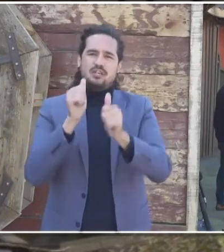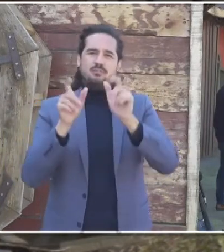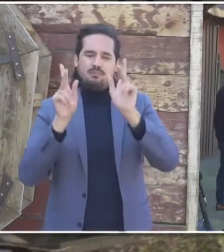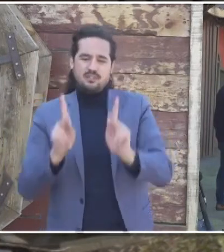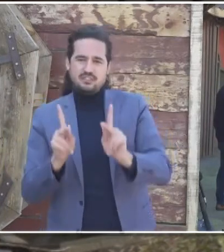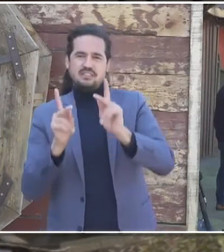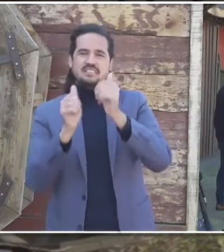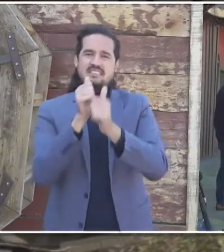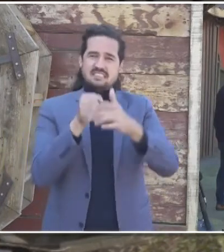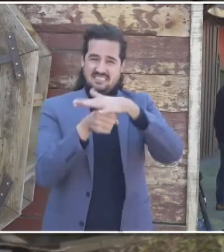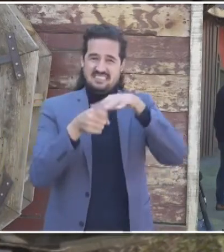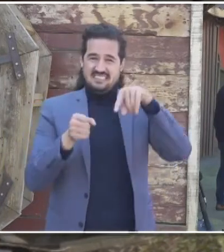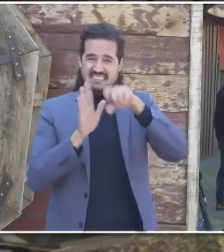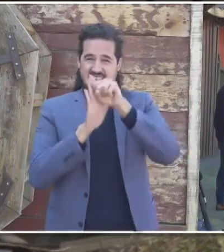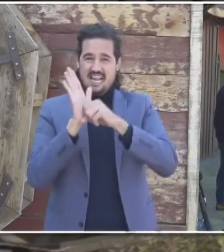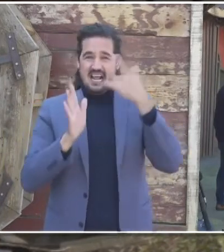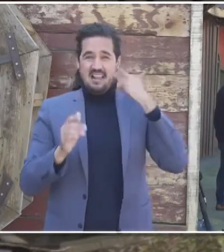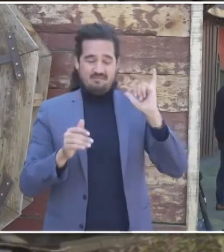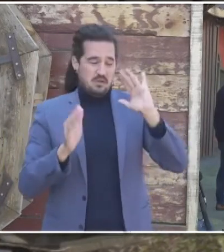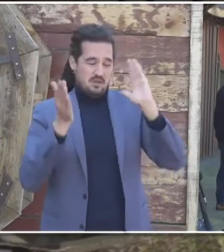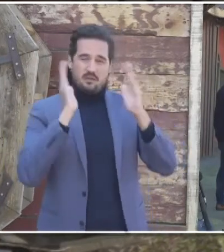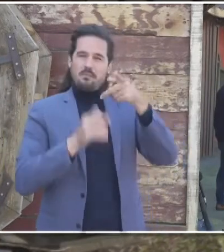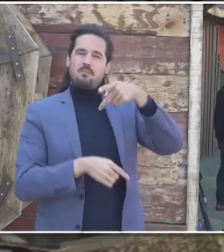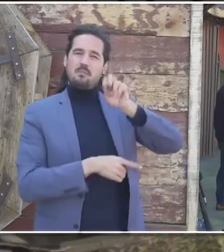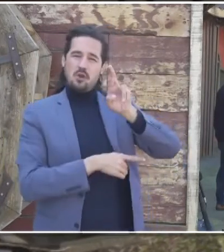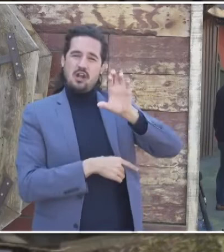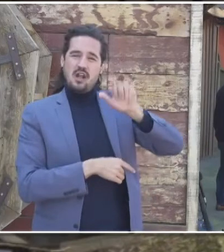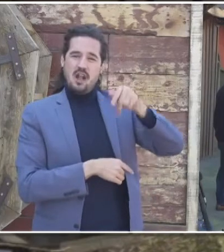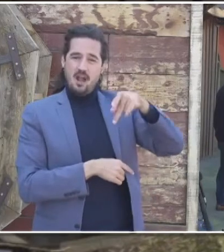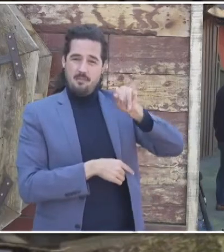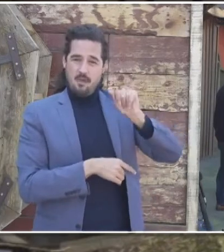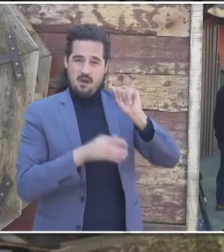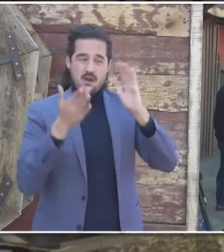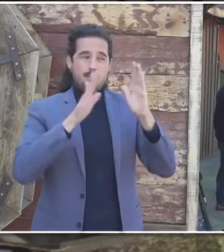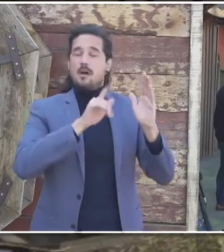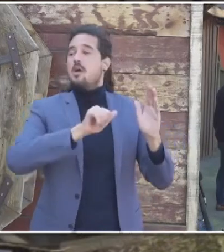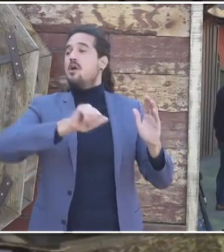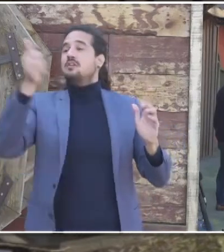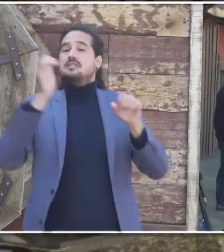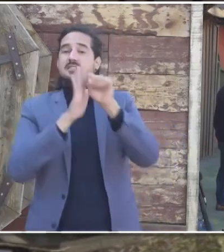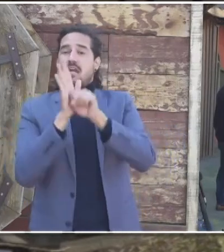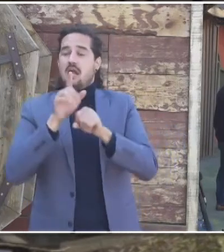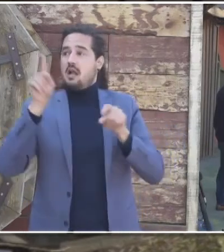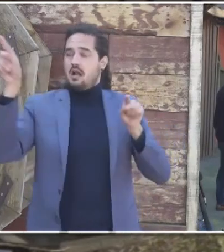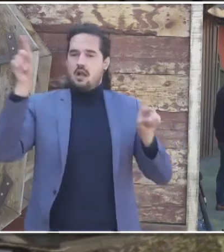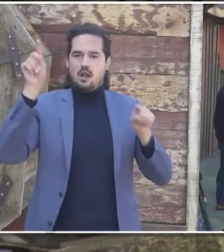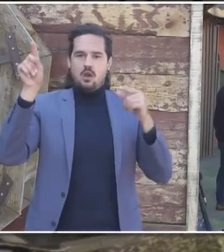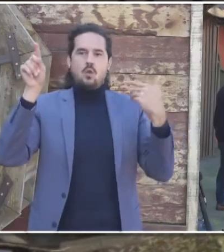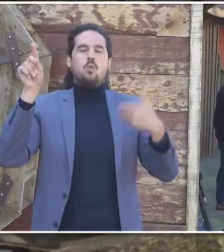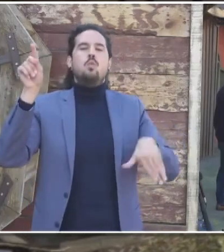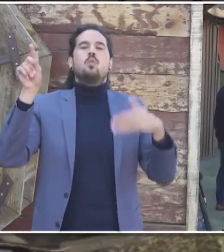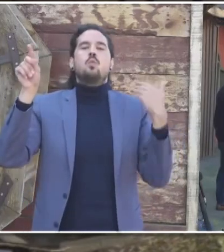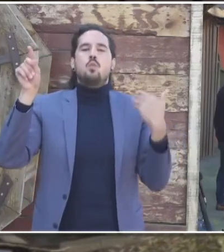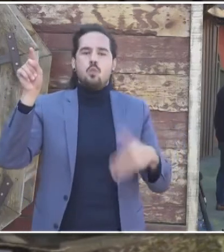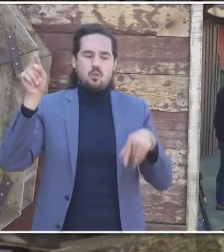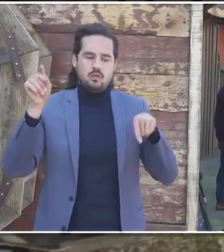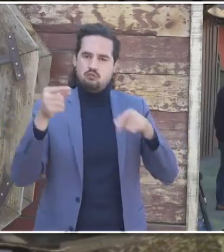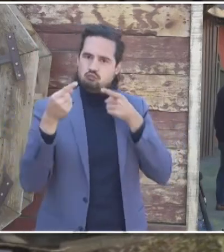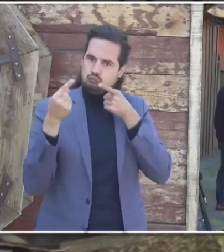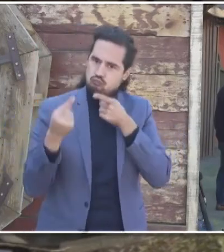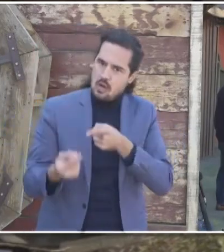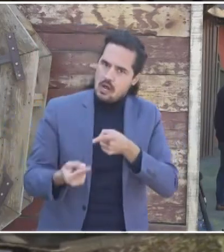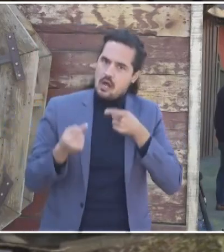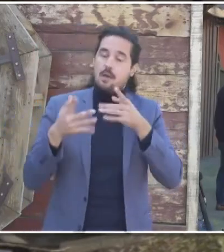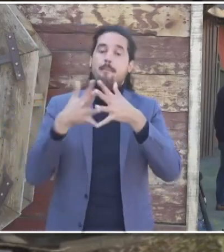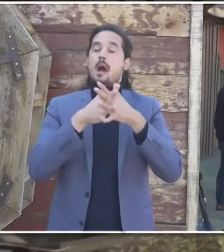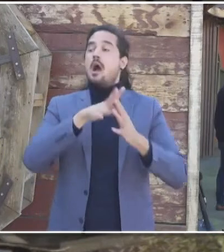empathy, deep reverence, respect for the struggles and challenges he faces, but I want him to know that we're doing